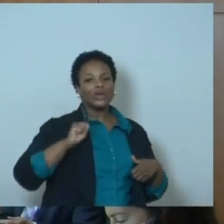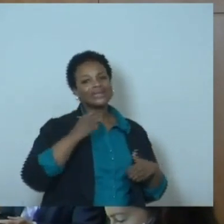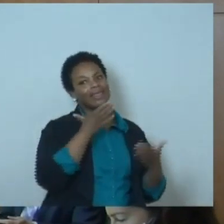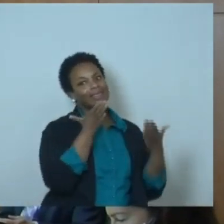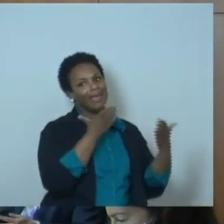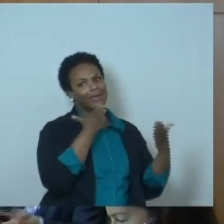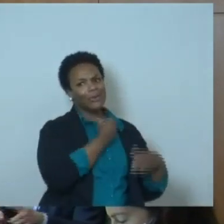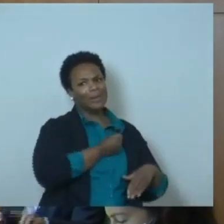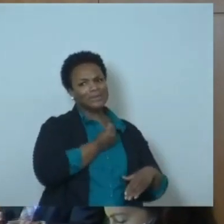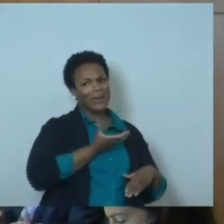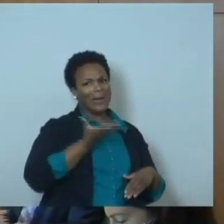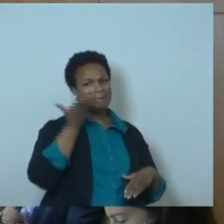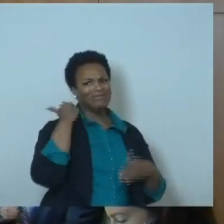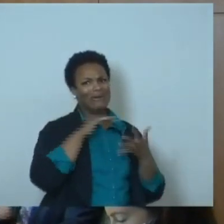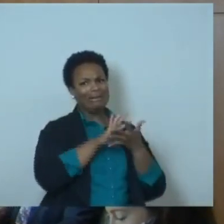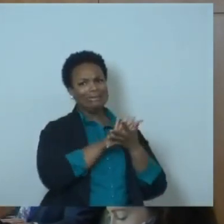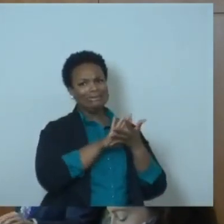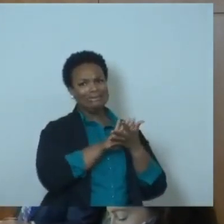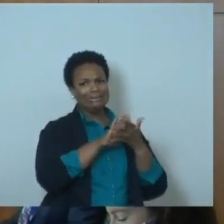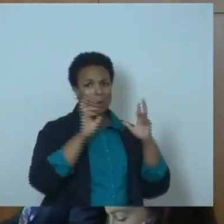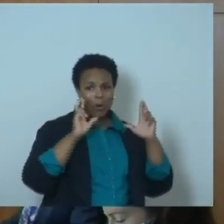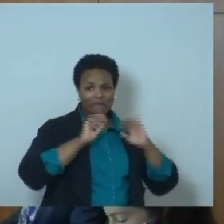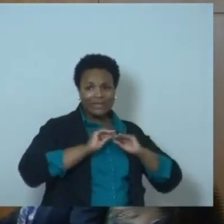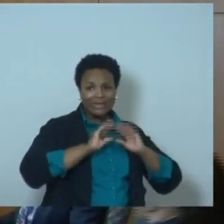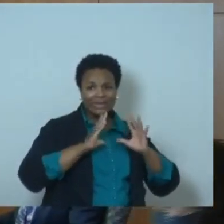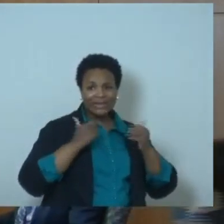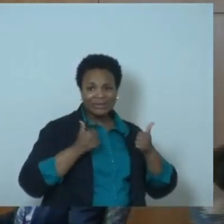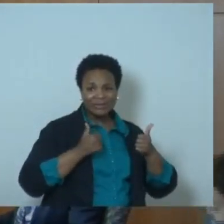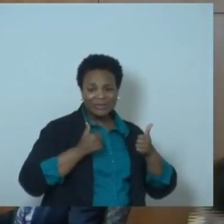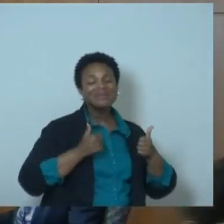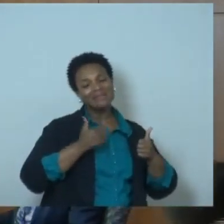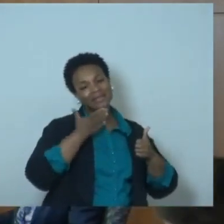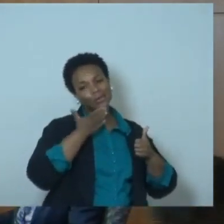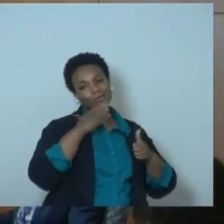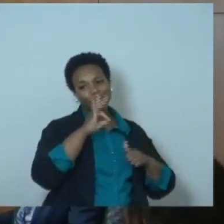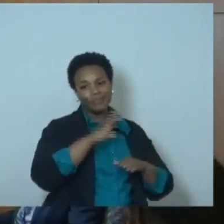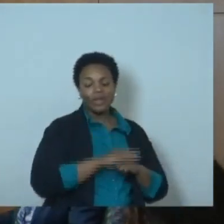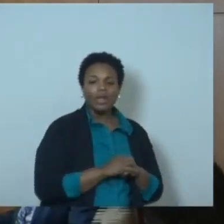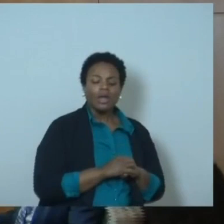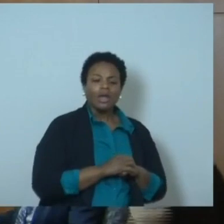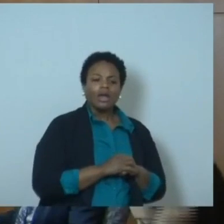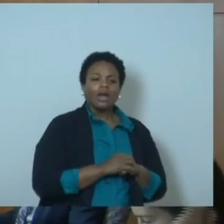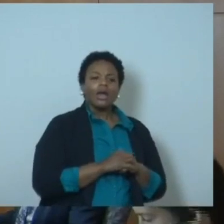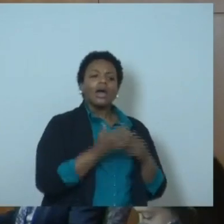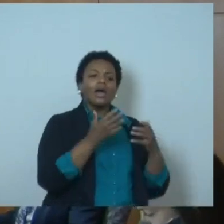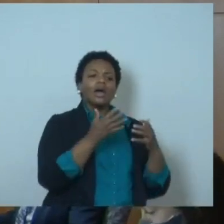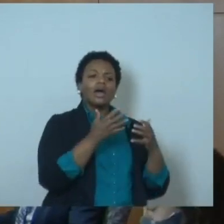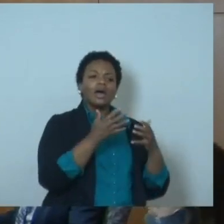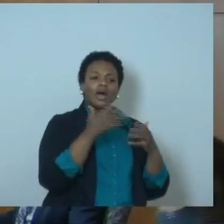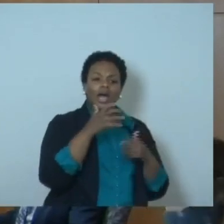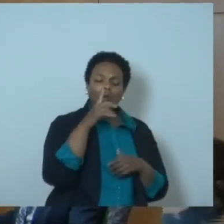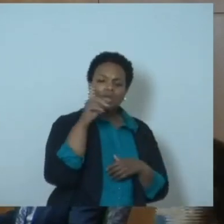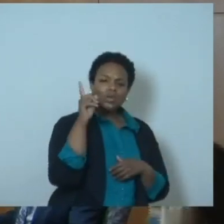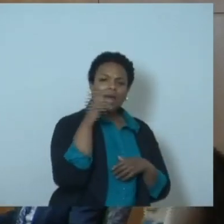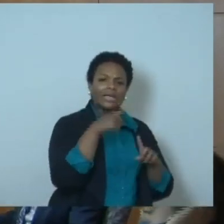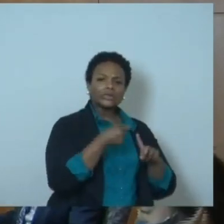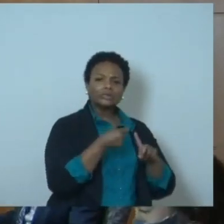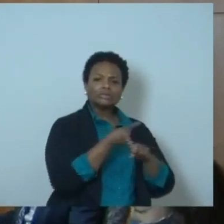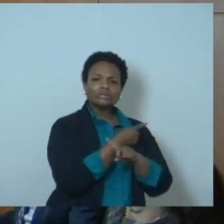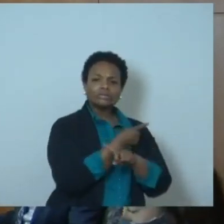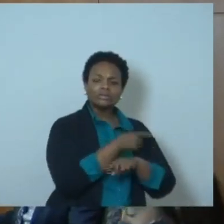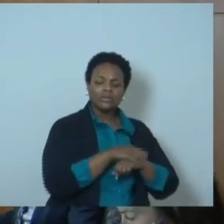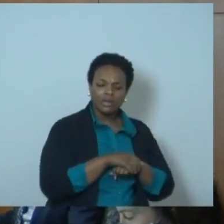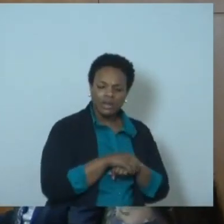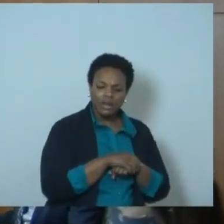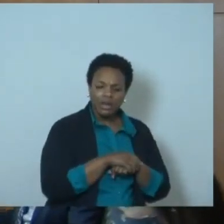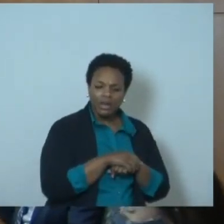problem. Hopefully you can hear me better now. Okay, thank you. Just wanted to ask a mass gatherings related question. Obviously we're still limited